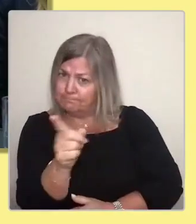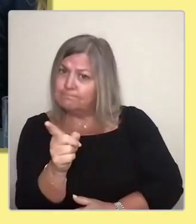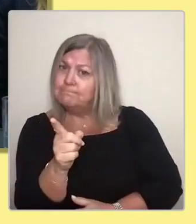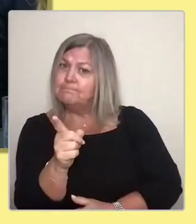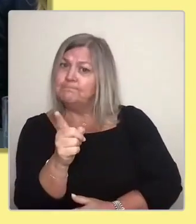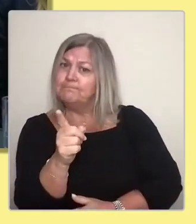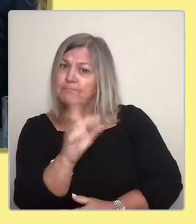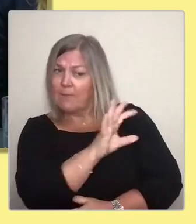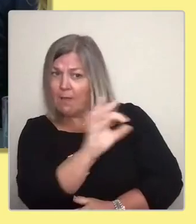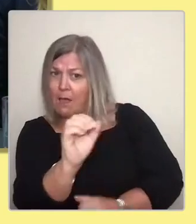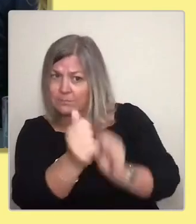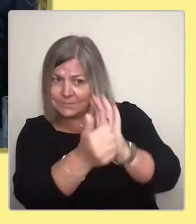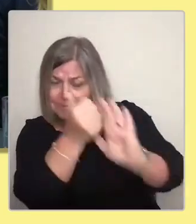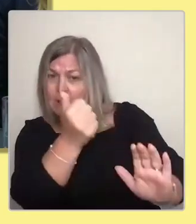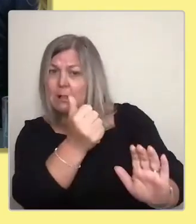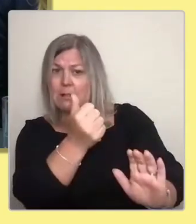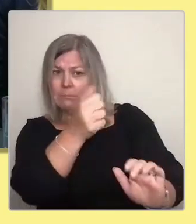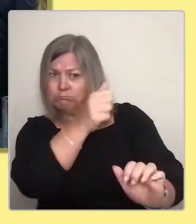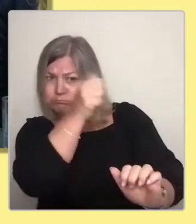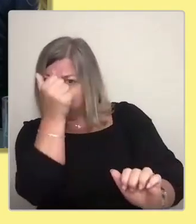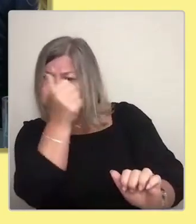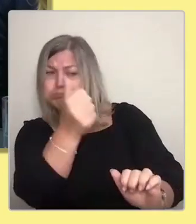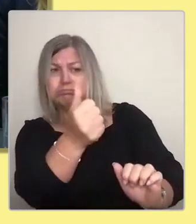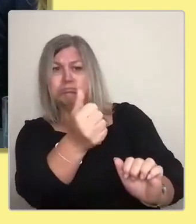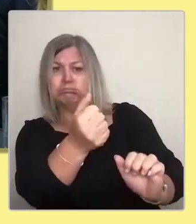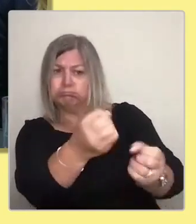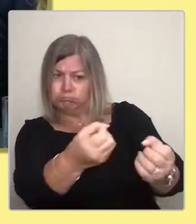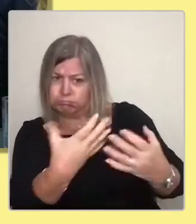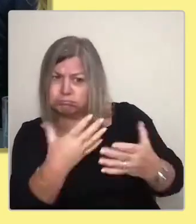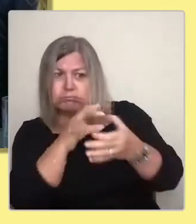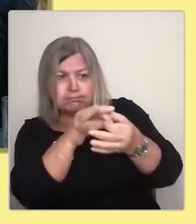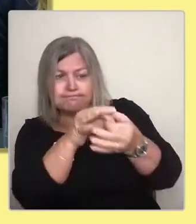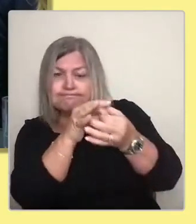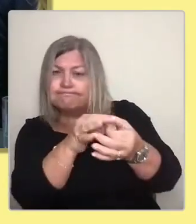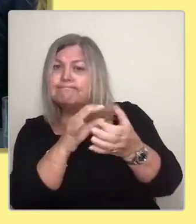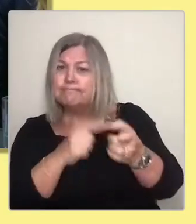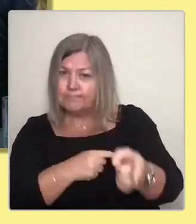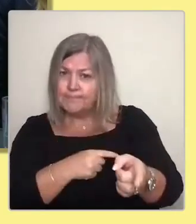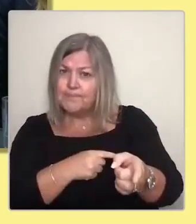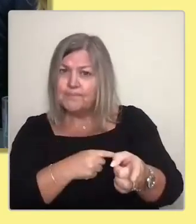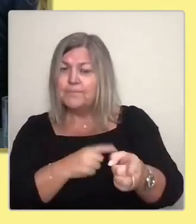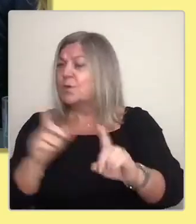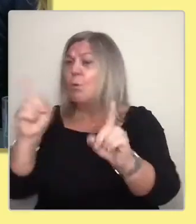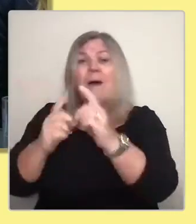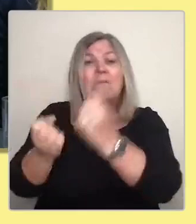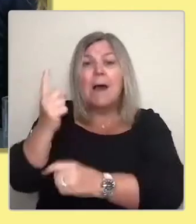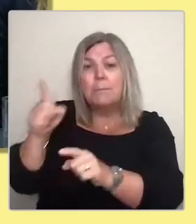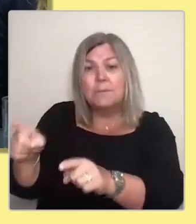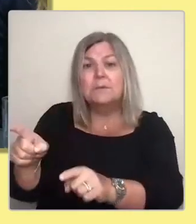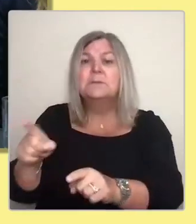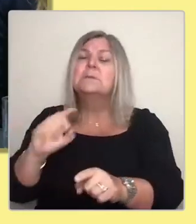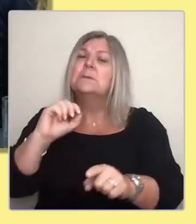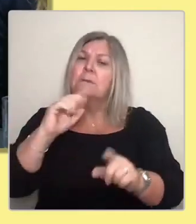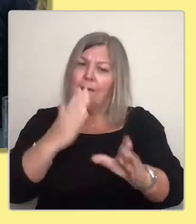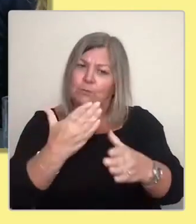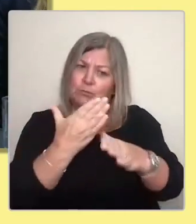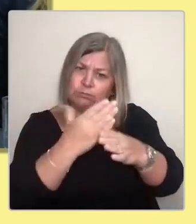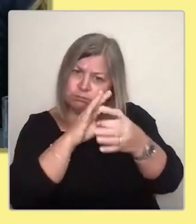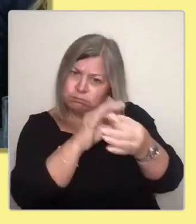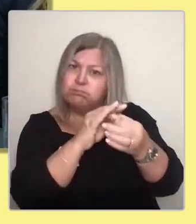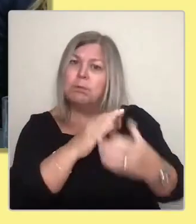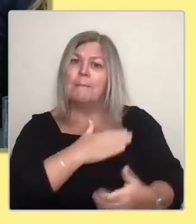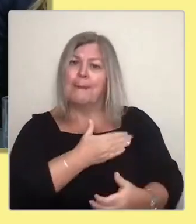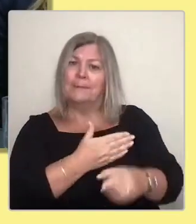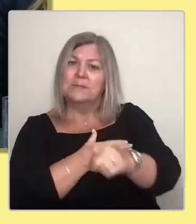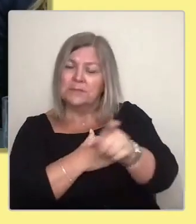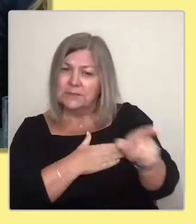members, and publish that so that that sits alongside whatever other figures are published every year. And of